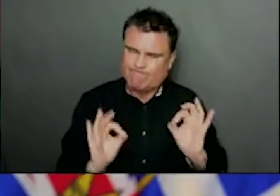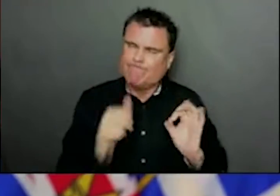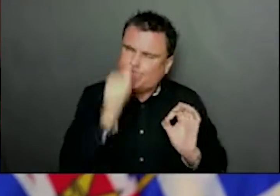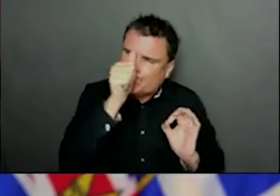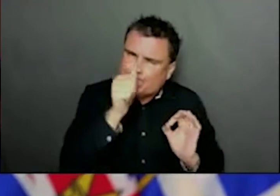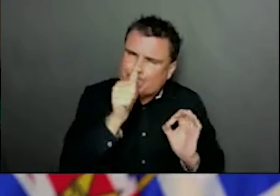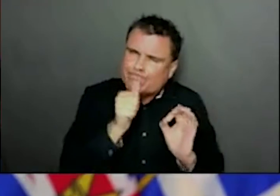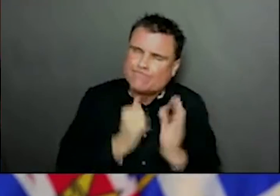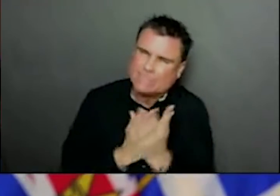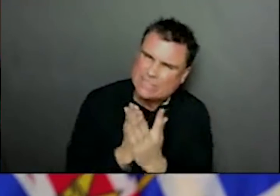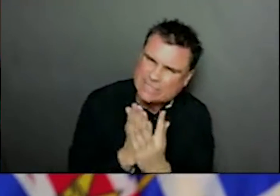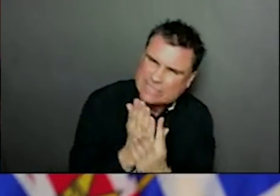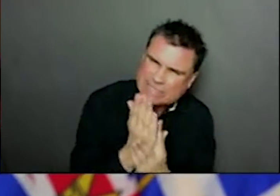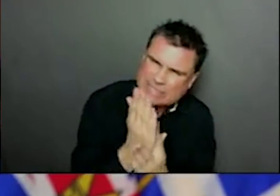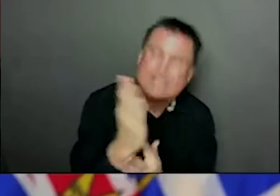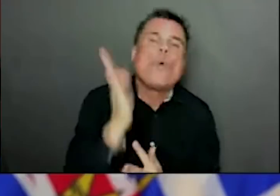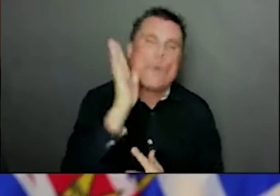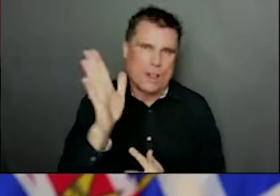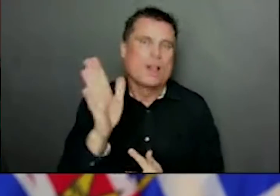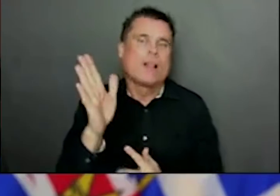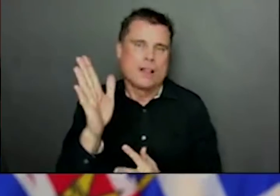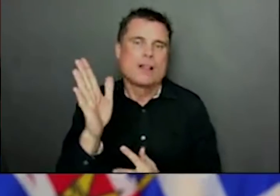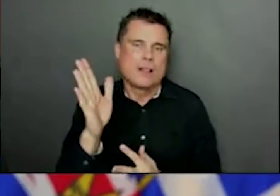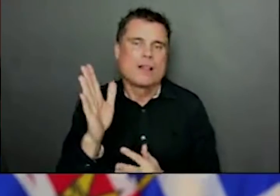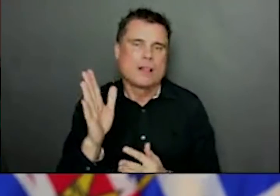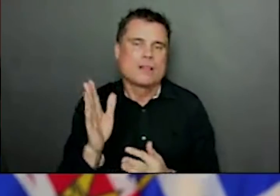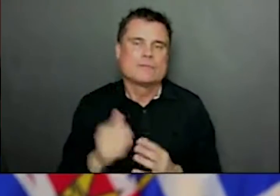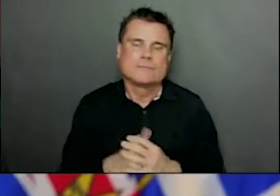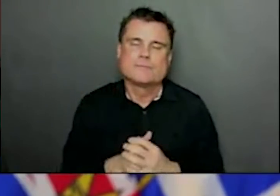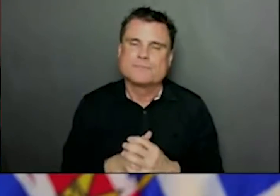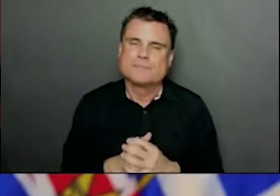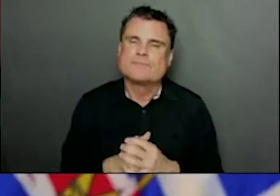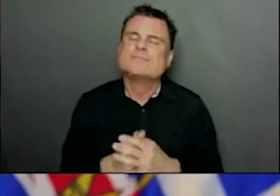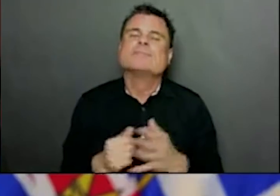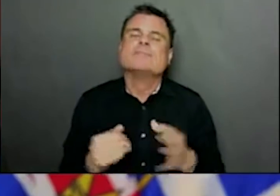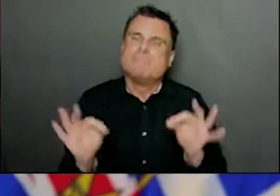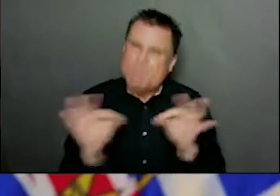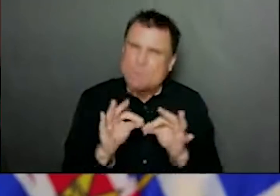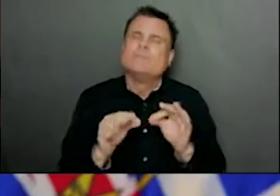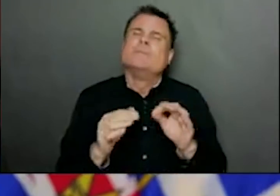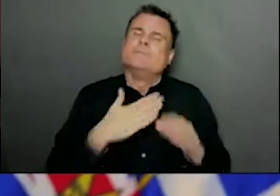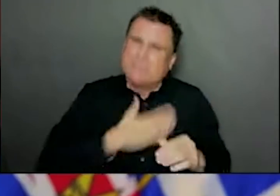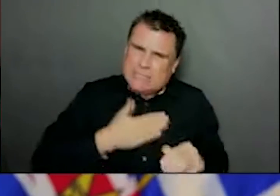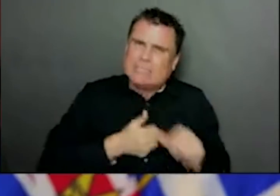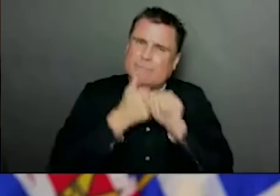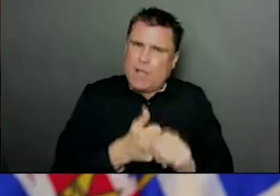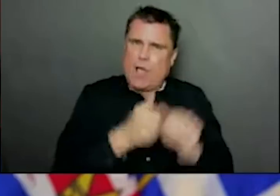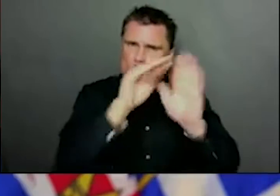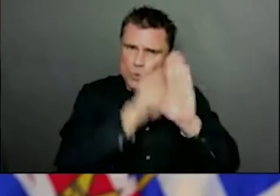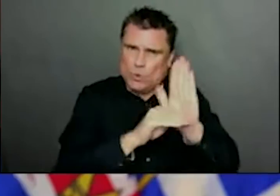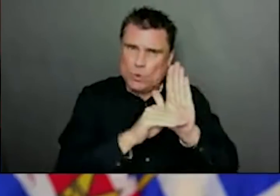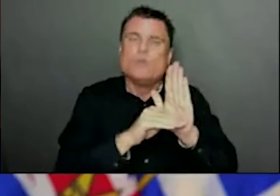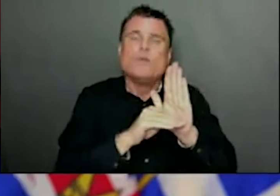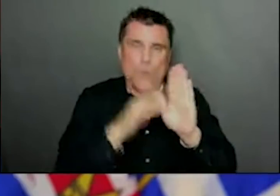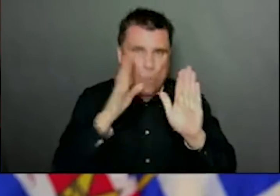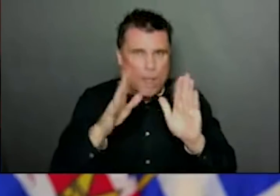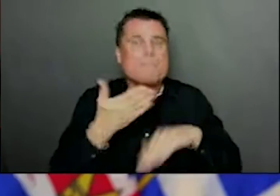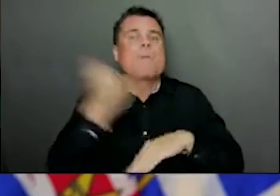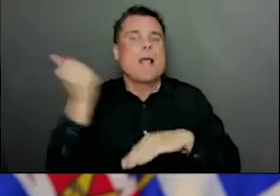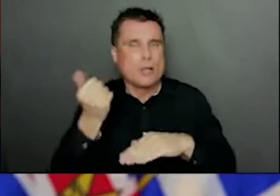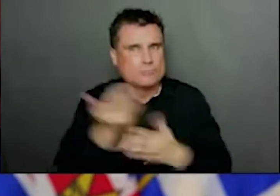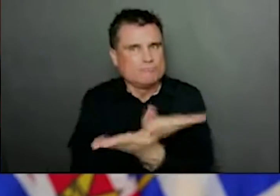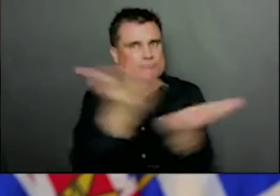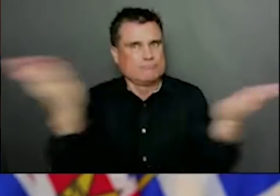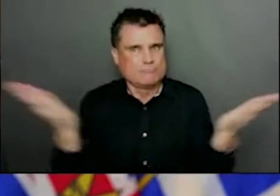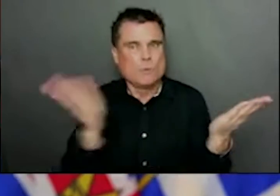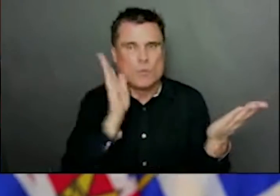actions that we need to do to support each other. We need to go out, do something kind for somebody.